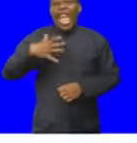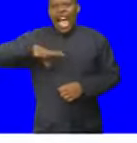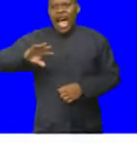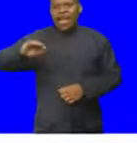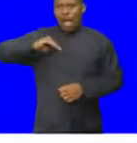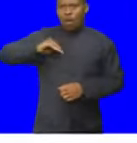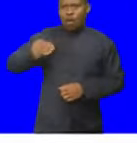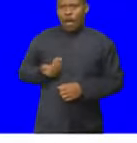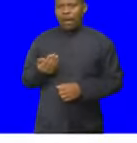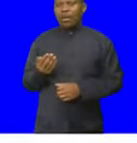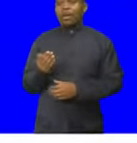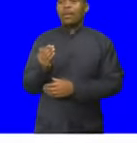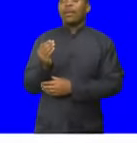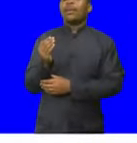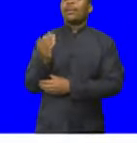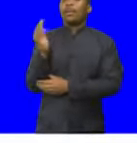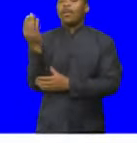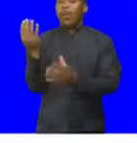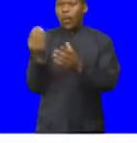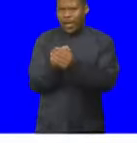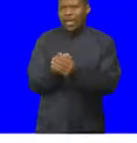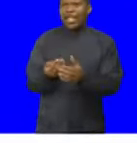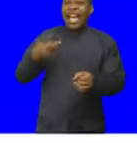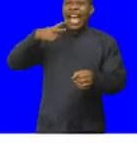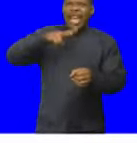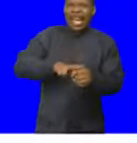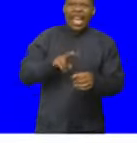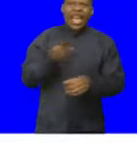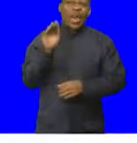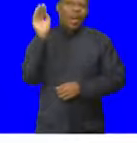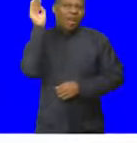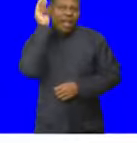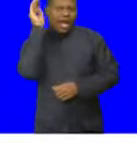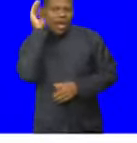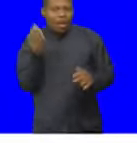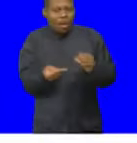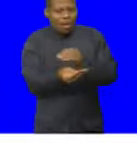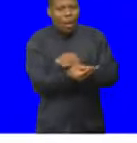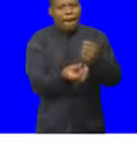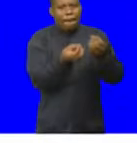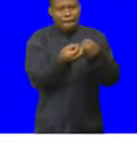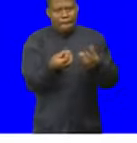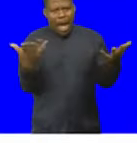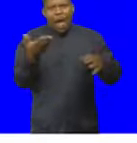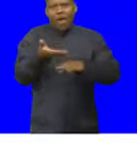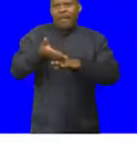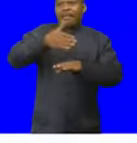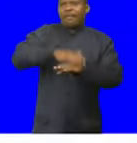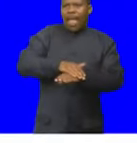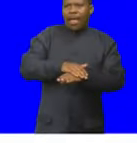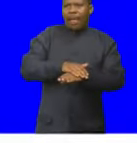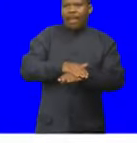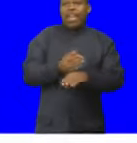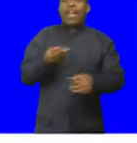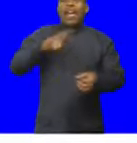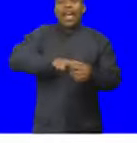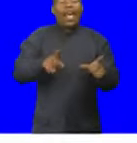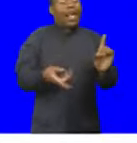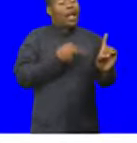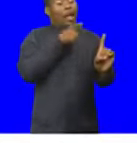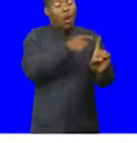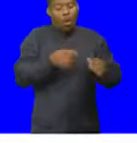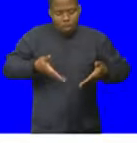ezathe lekube ngilapho-ke kuvakale khona umsindo wesixhumane lesihambe nemphefumulo wakhe. Tatarsky watalelwa